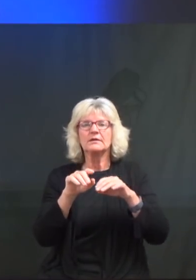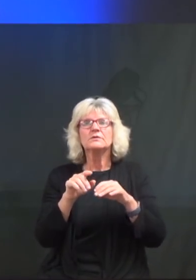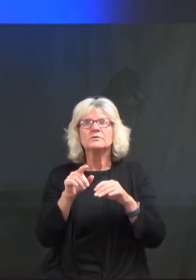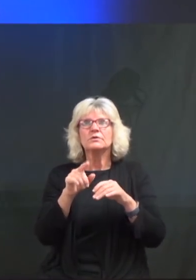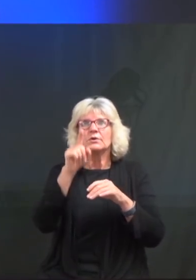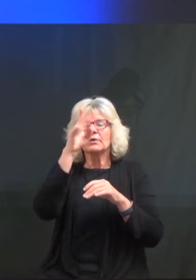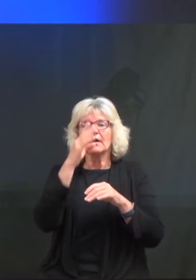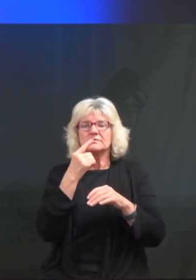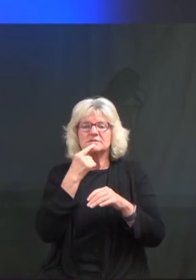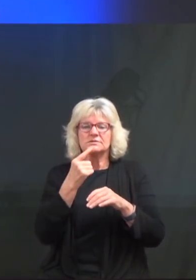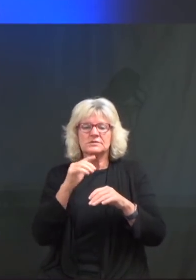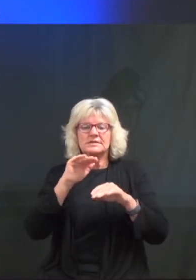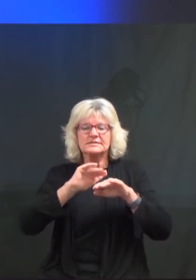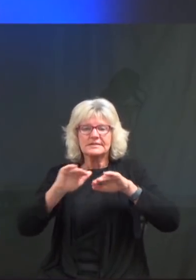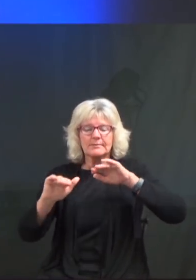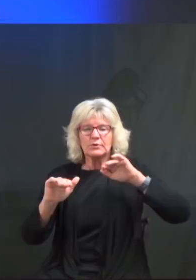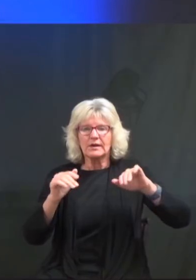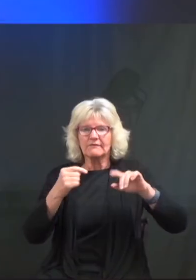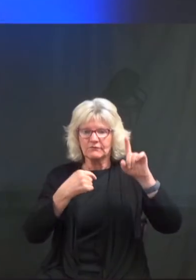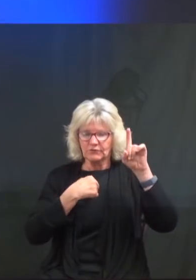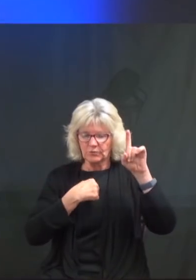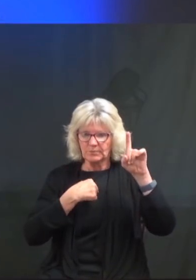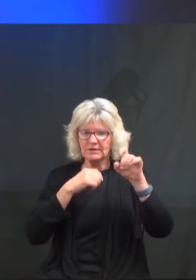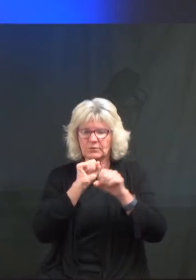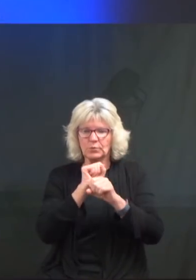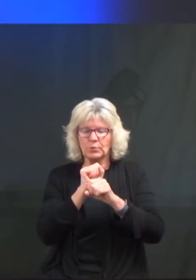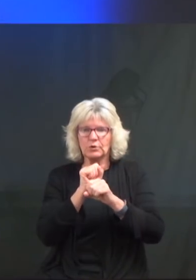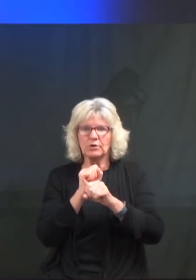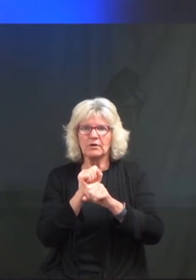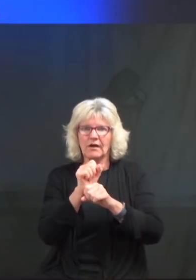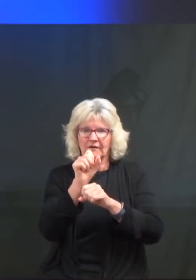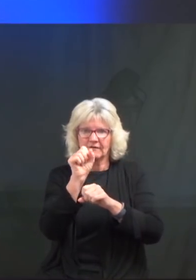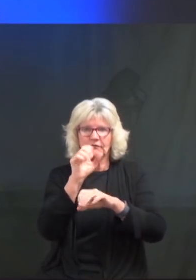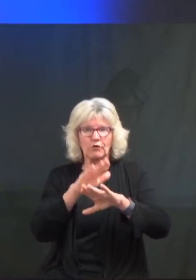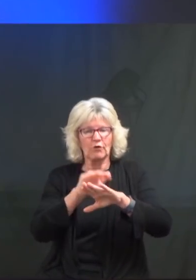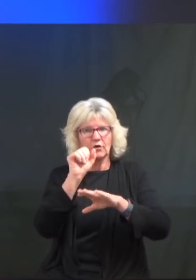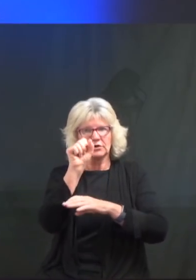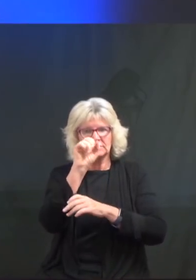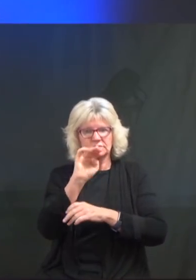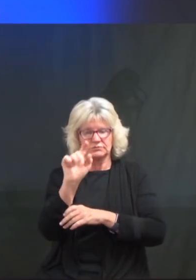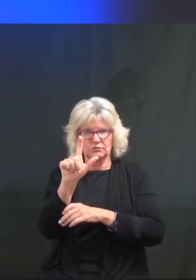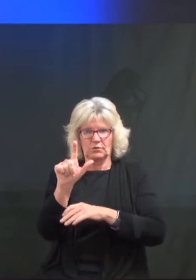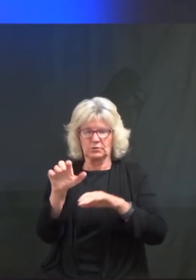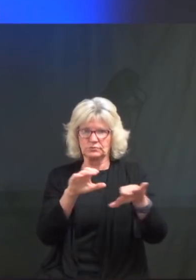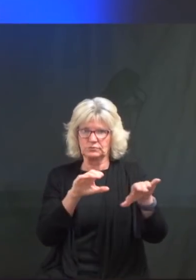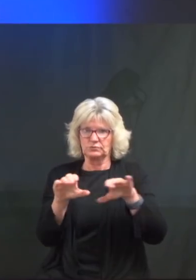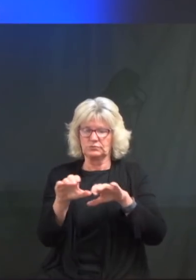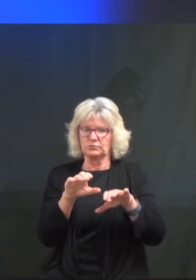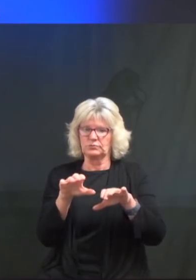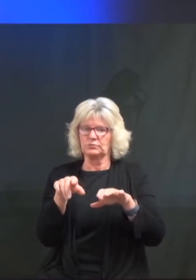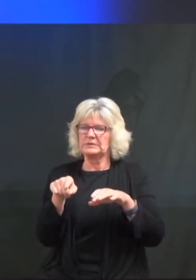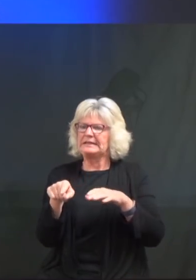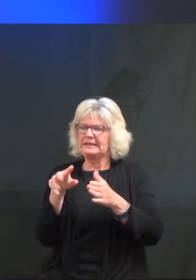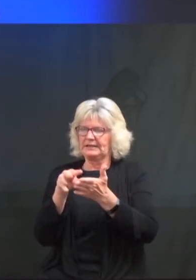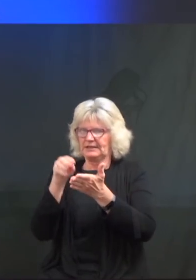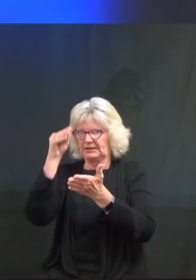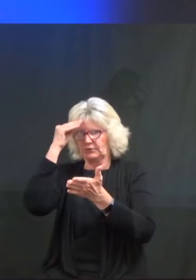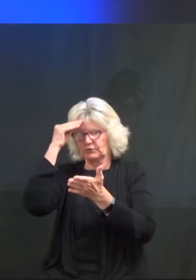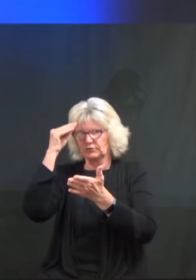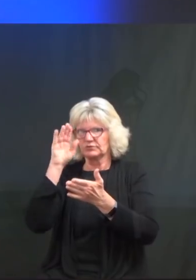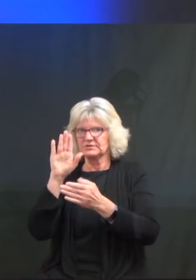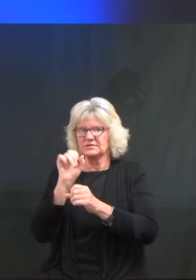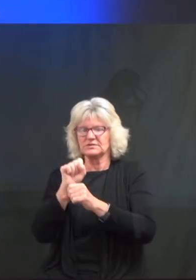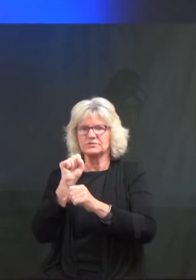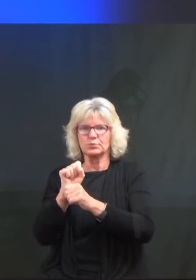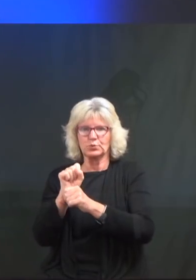me, Saul, for the work that I've called him to do. Then we find out what his work is. And he does it.